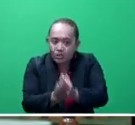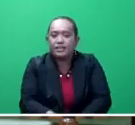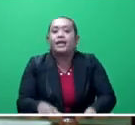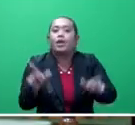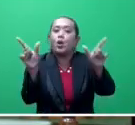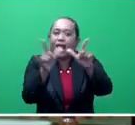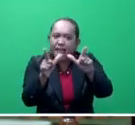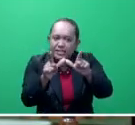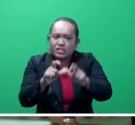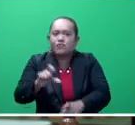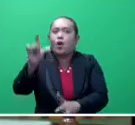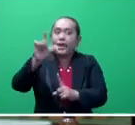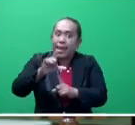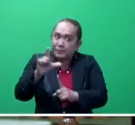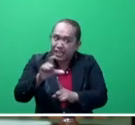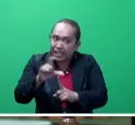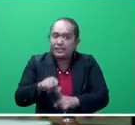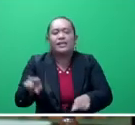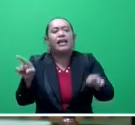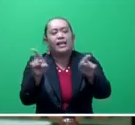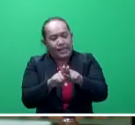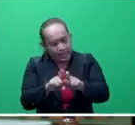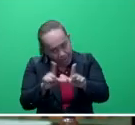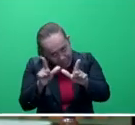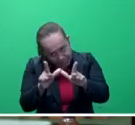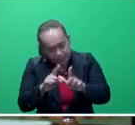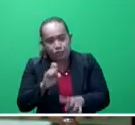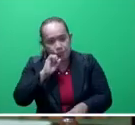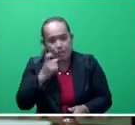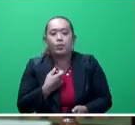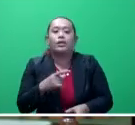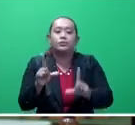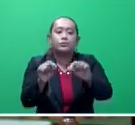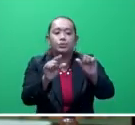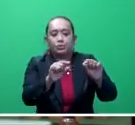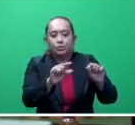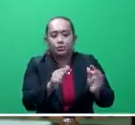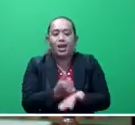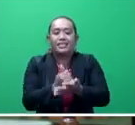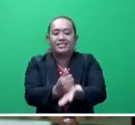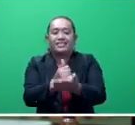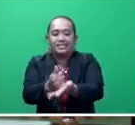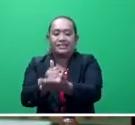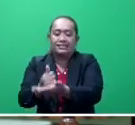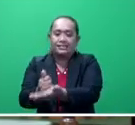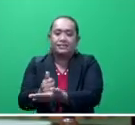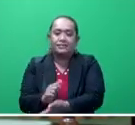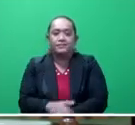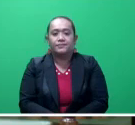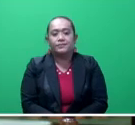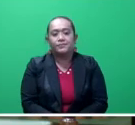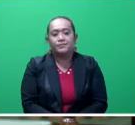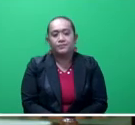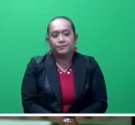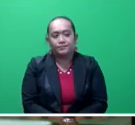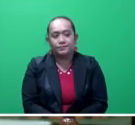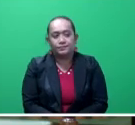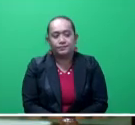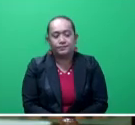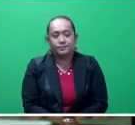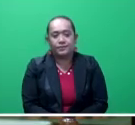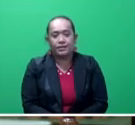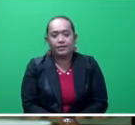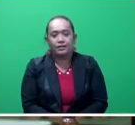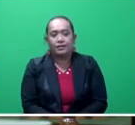are also now valid for 5 years for fishing boats shorter than 15 meters as opposed to yearly licenses.